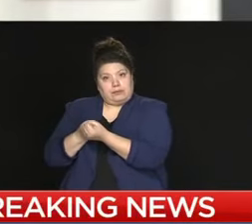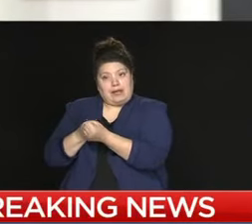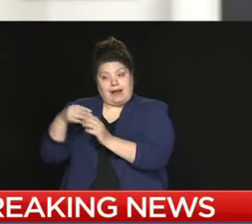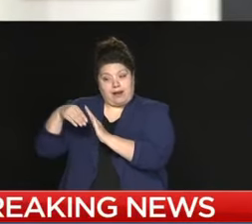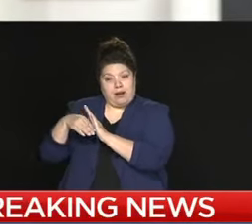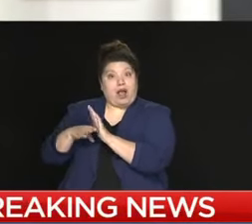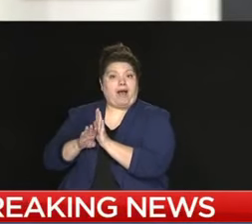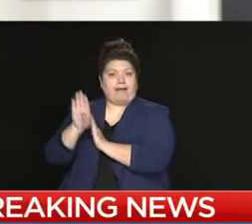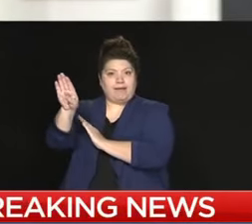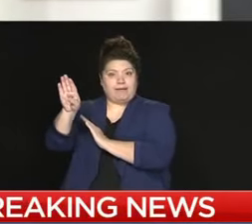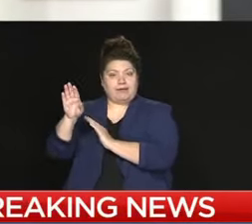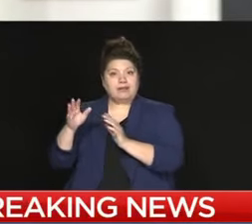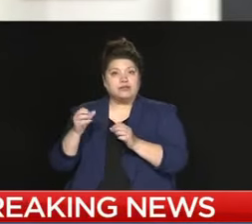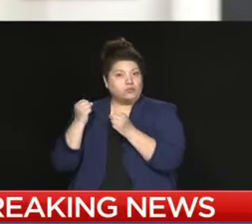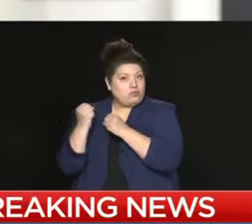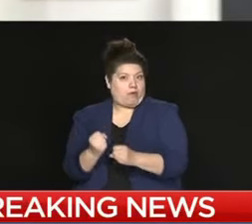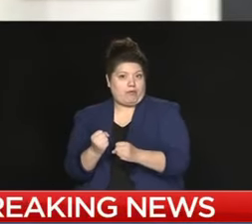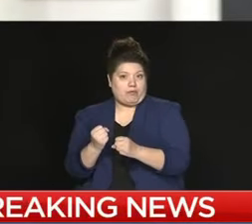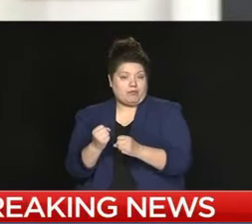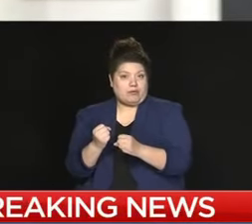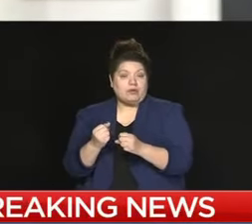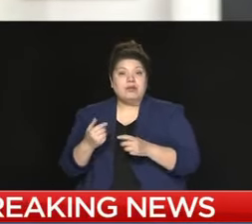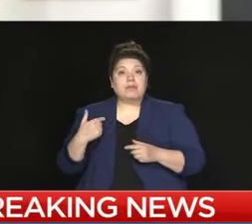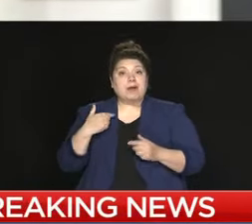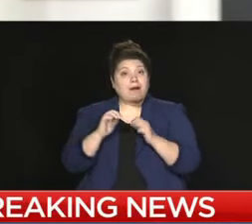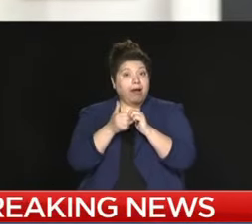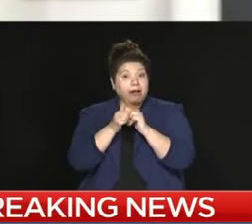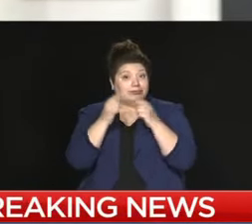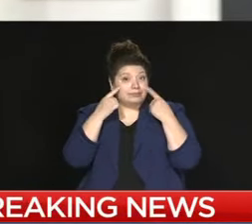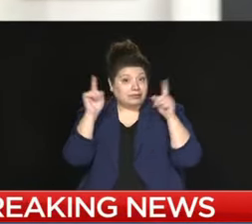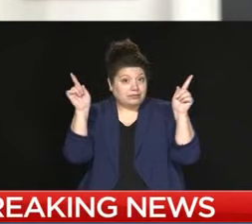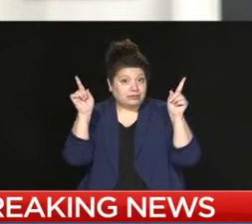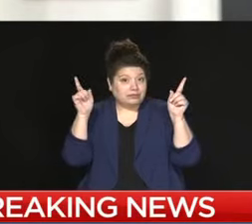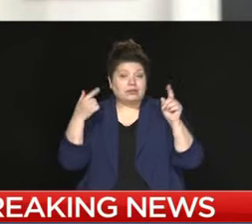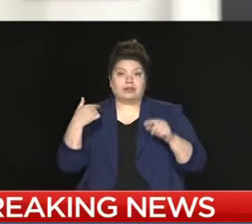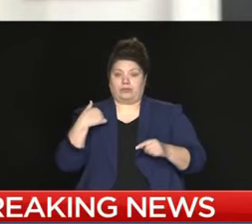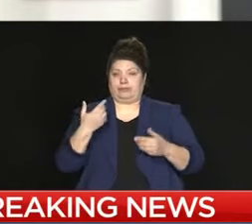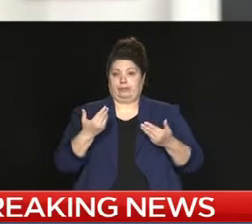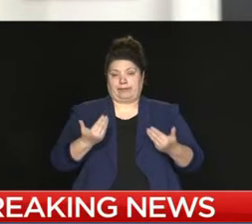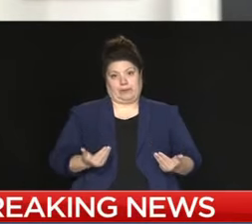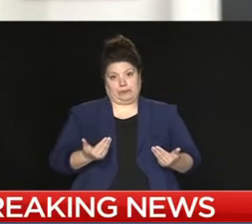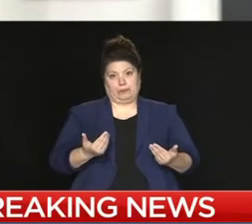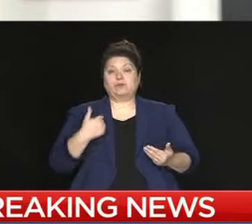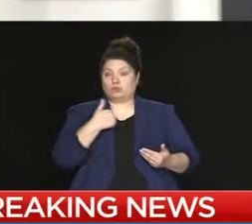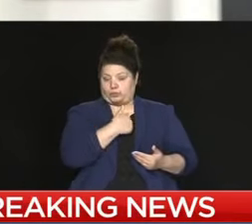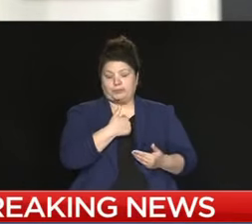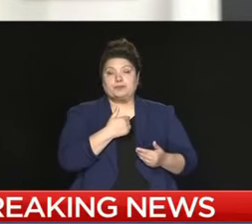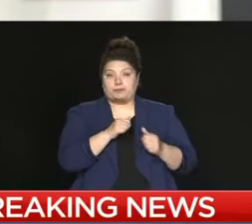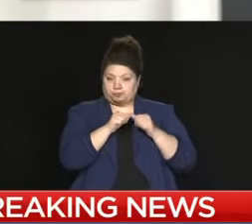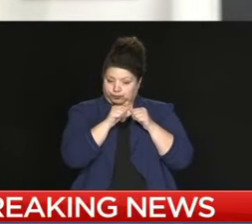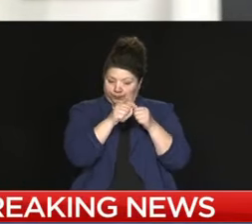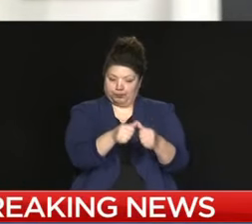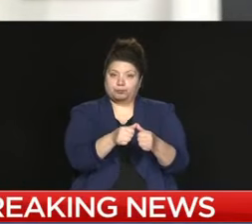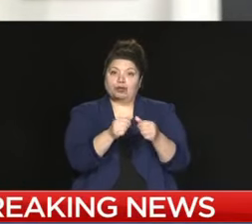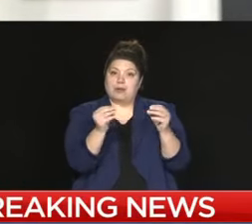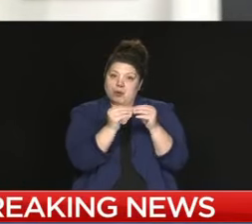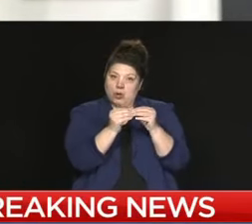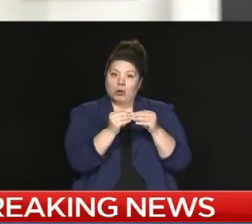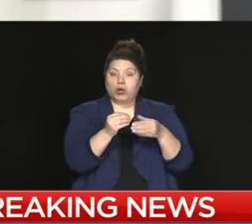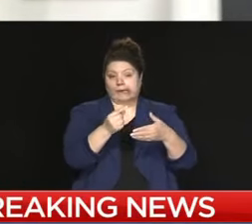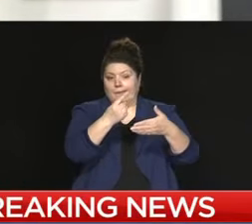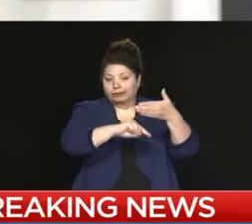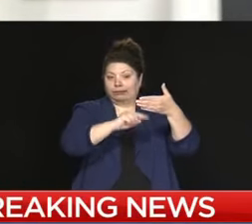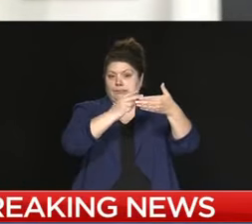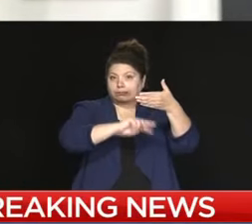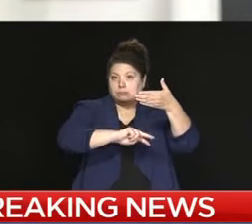can. But the only way to be able to do that is to make sure that for now and for the coming weeks,